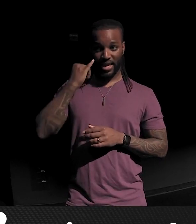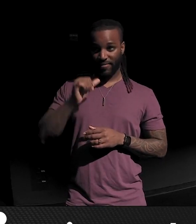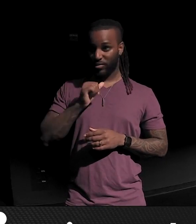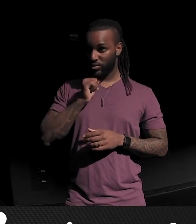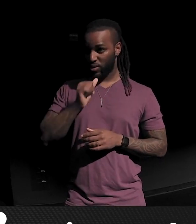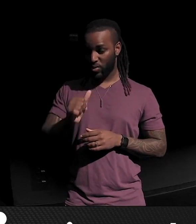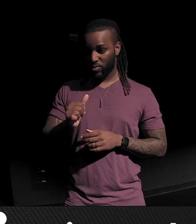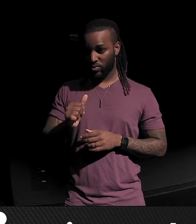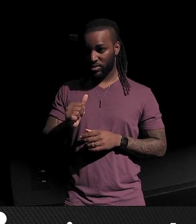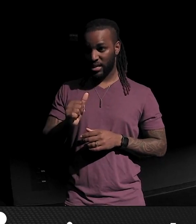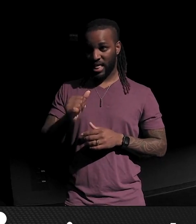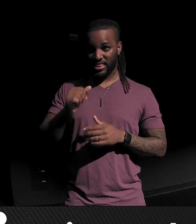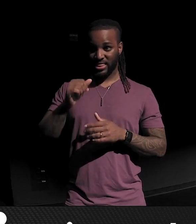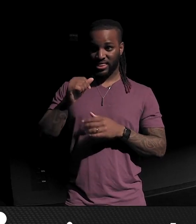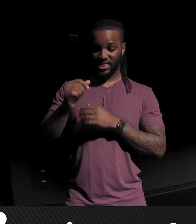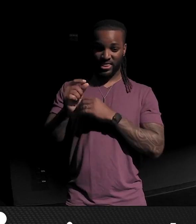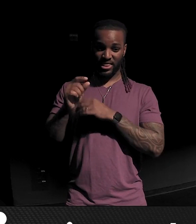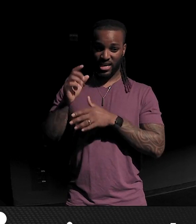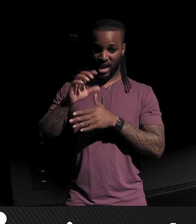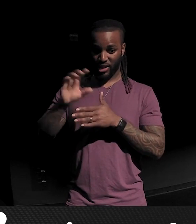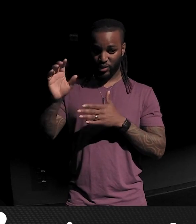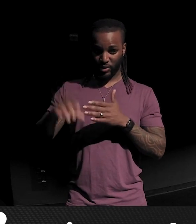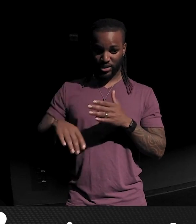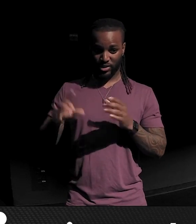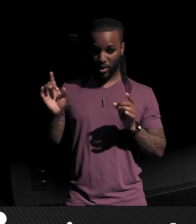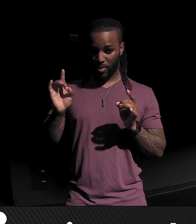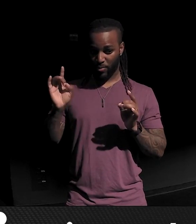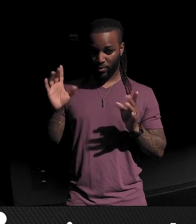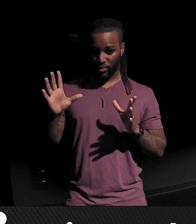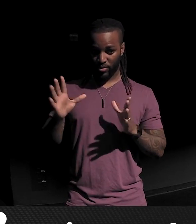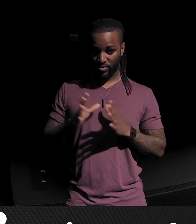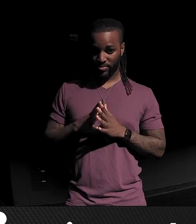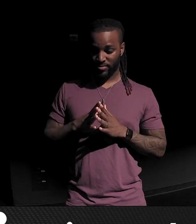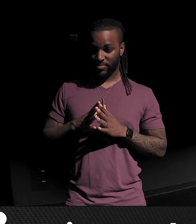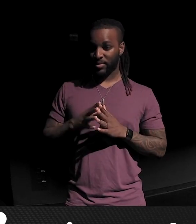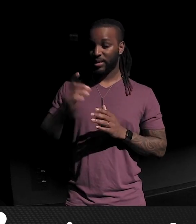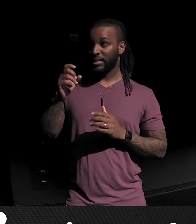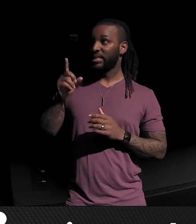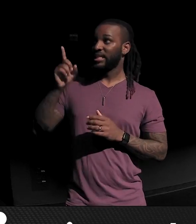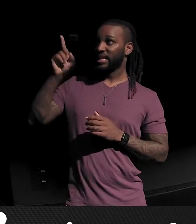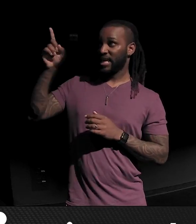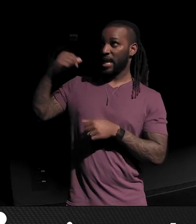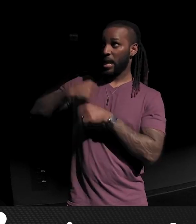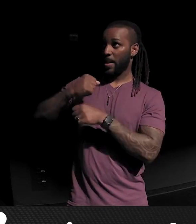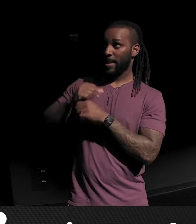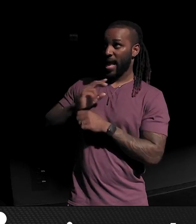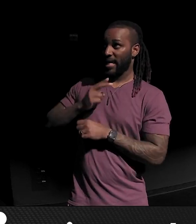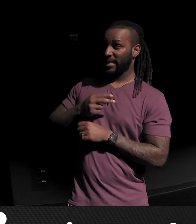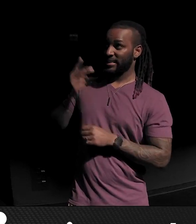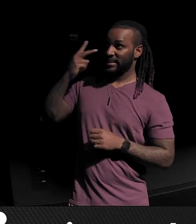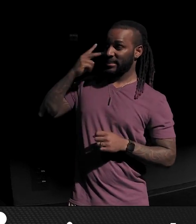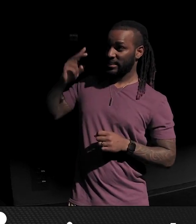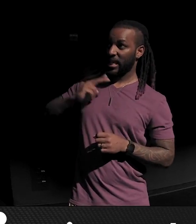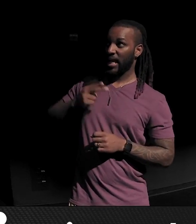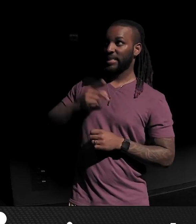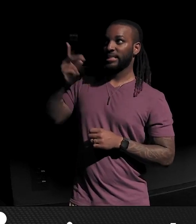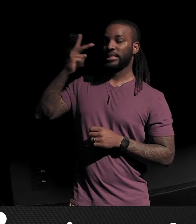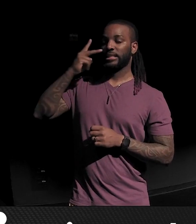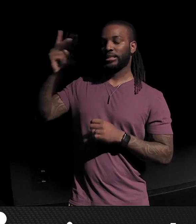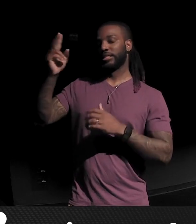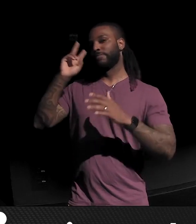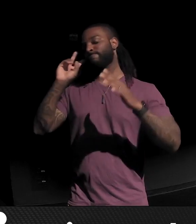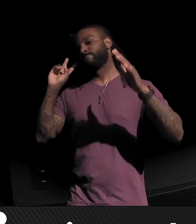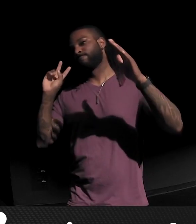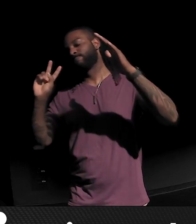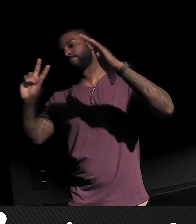the consequences are brutal. Because he made us and he sees us. He can see much better what's ahead than we